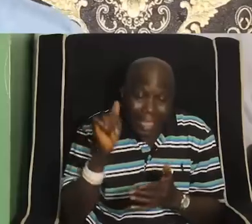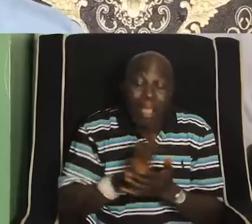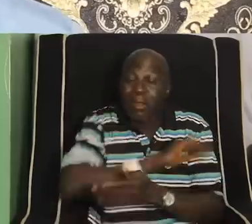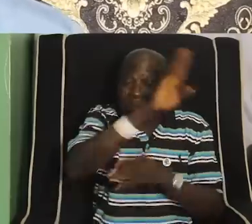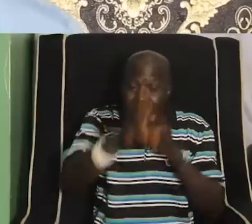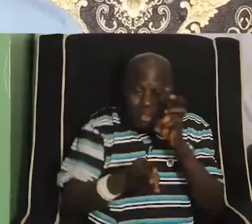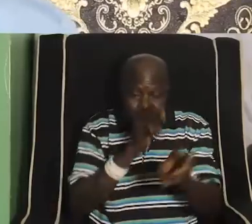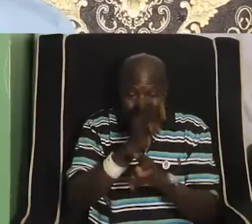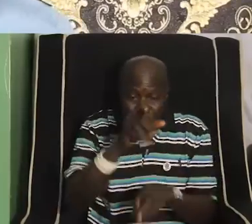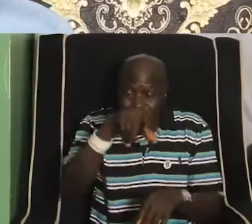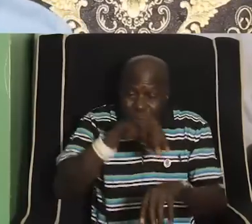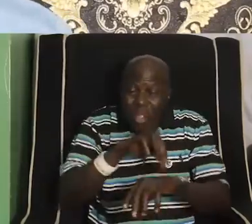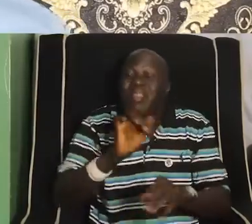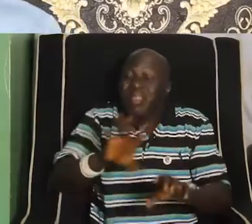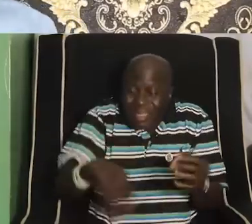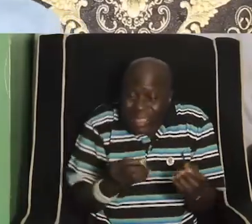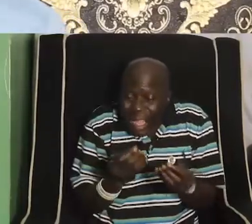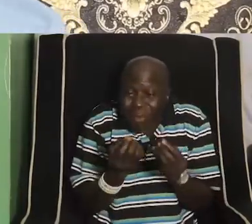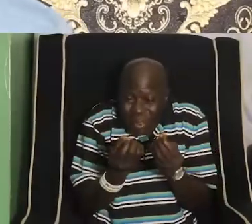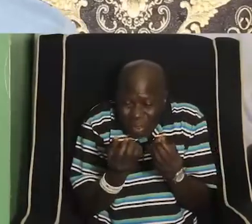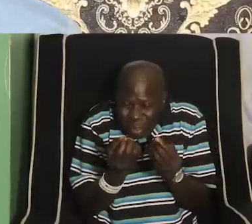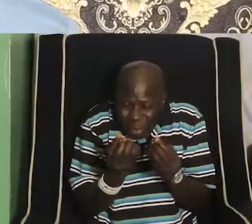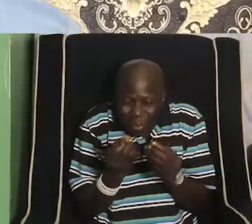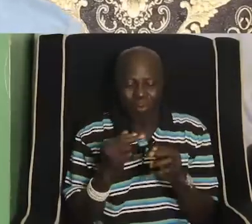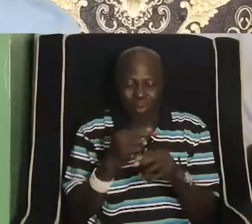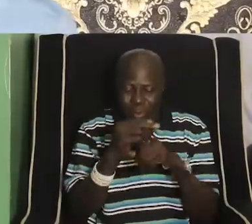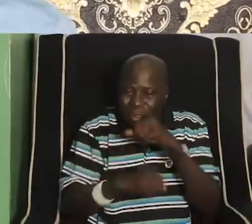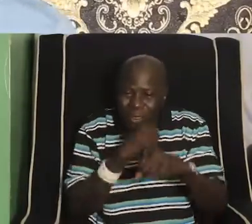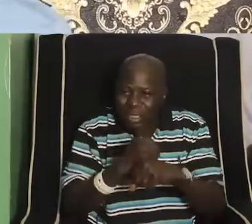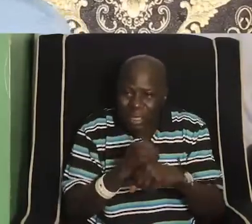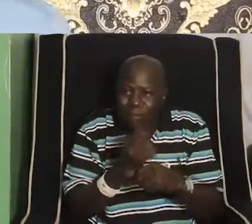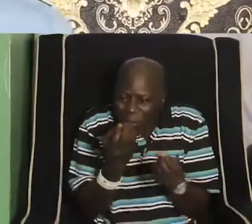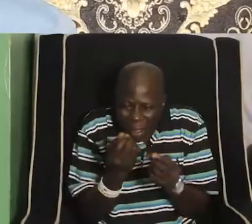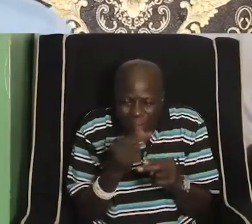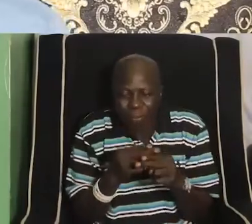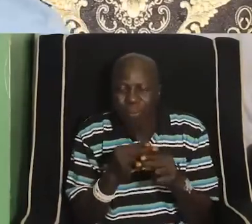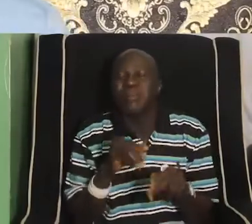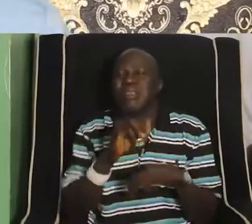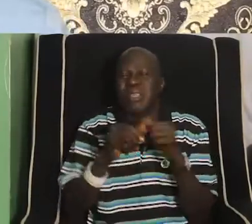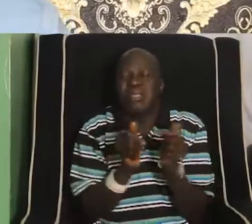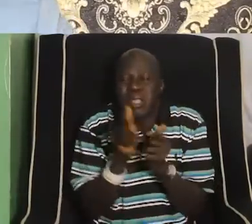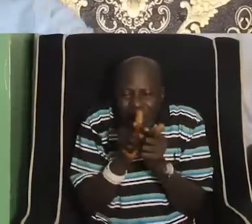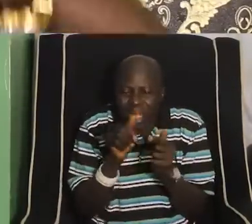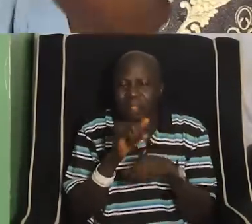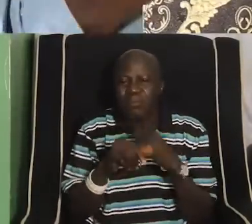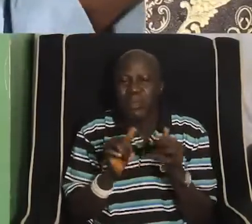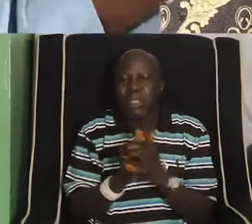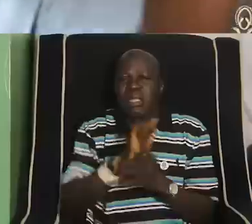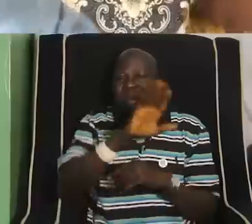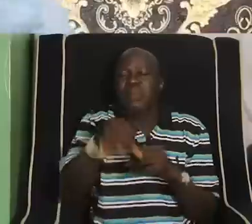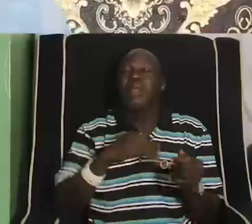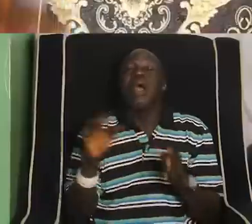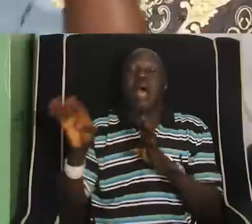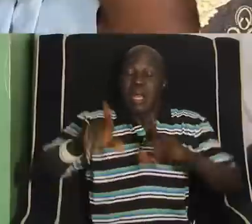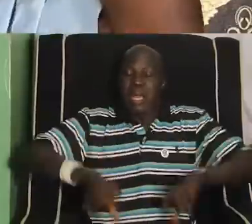that's what you just a few years. I have limited time. And he said the earth is full